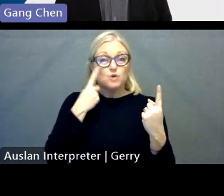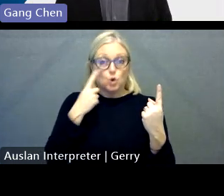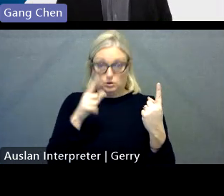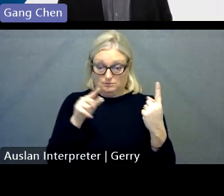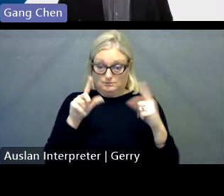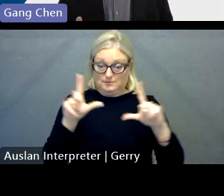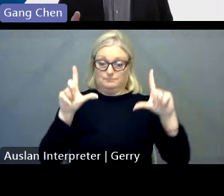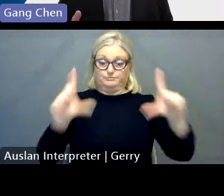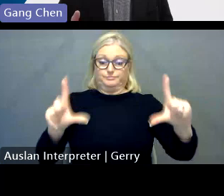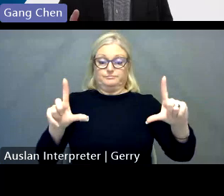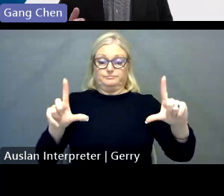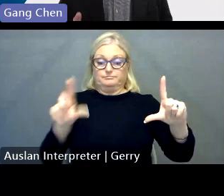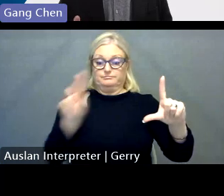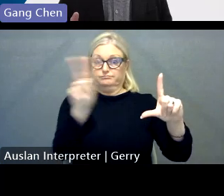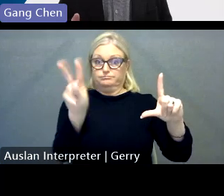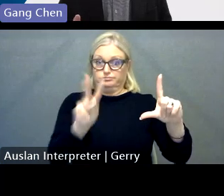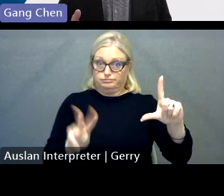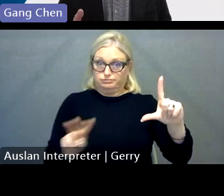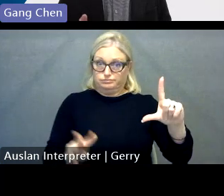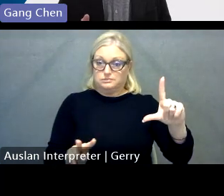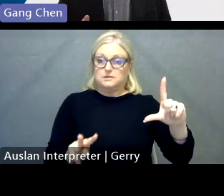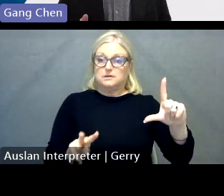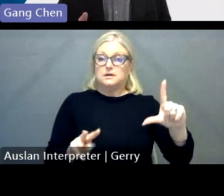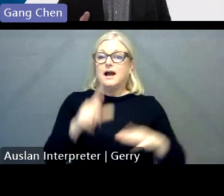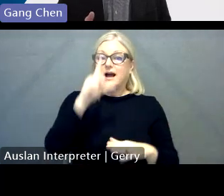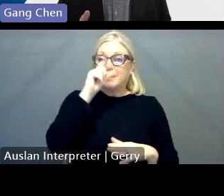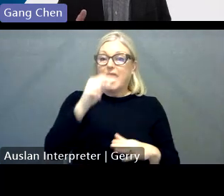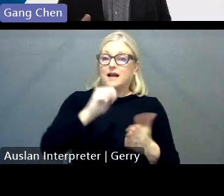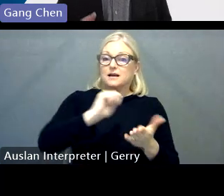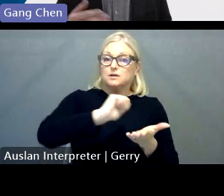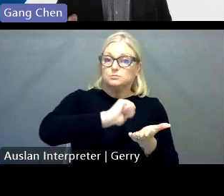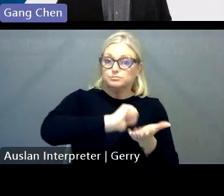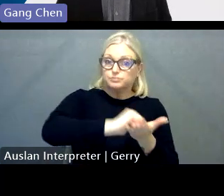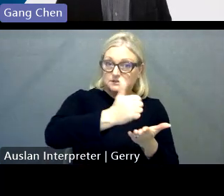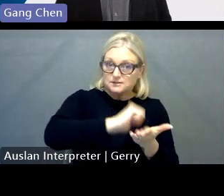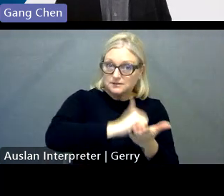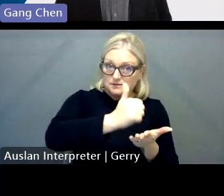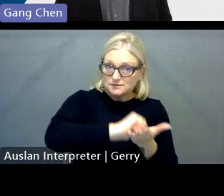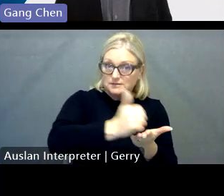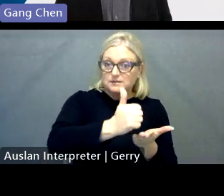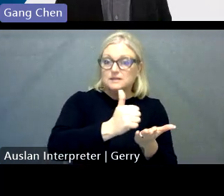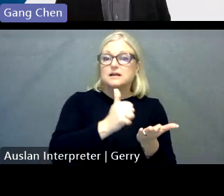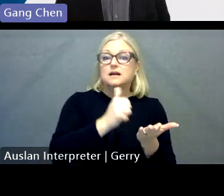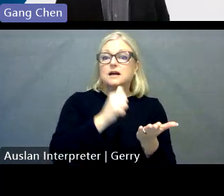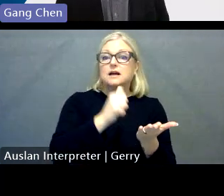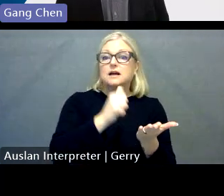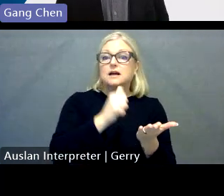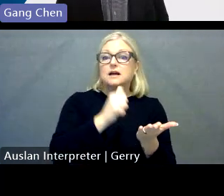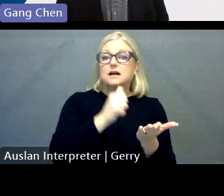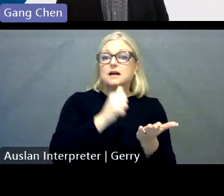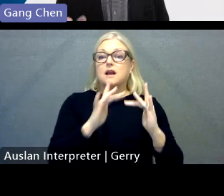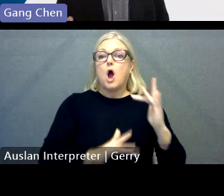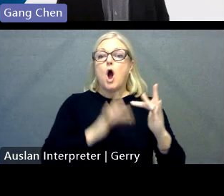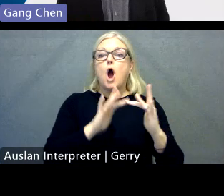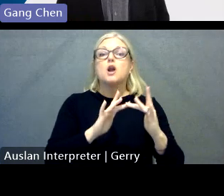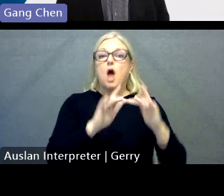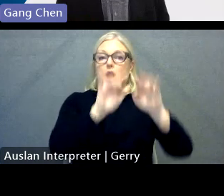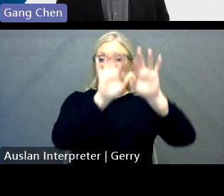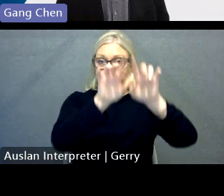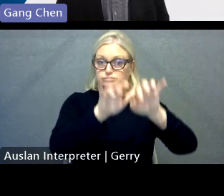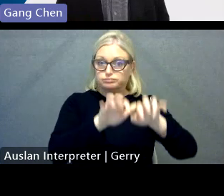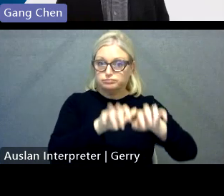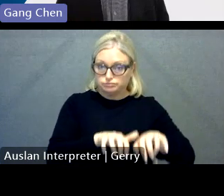copy format or in a survey we conducted quite recently. It was programmed onto the survey program